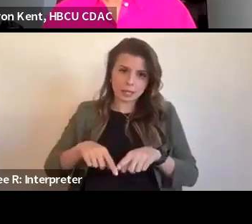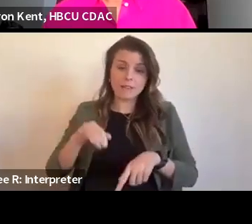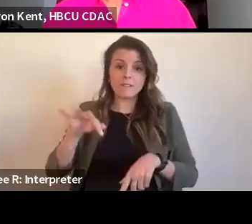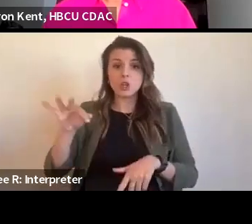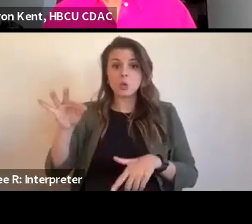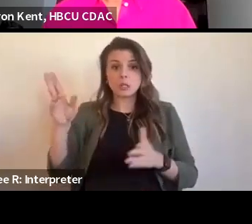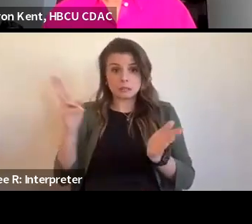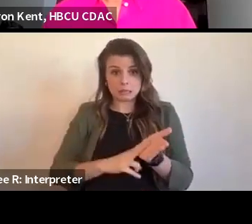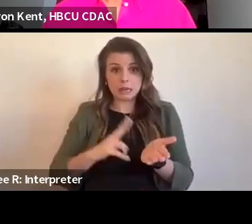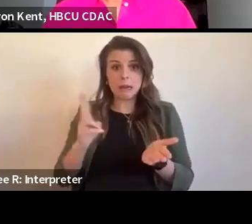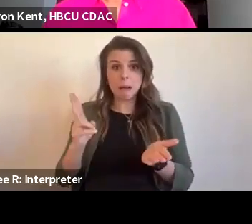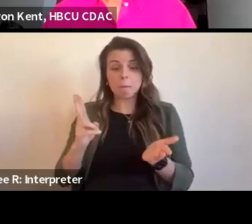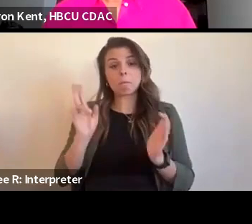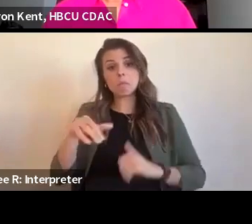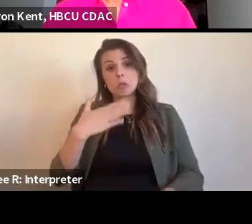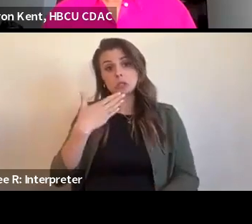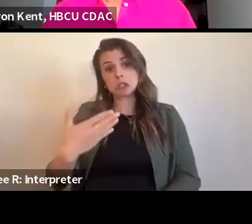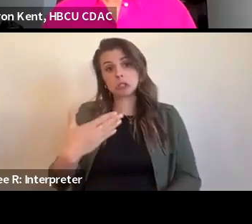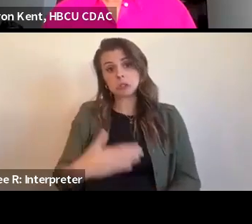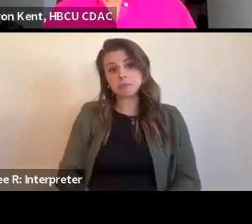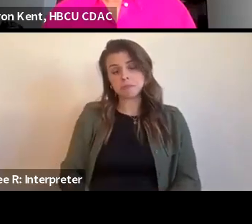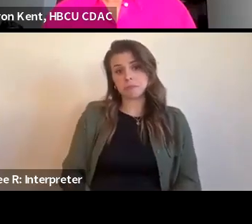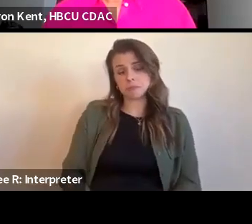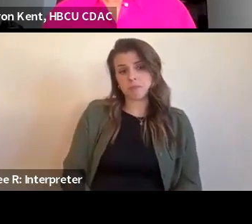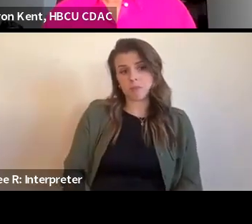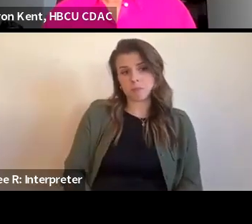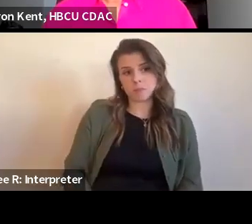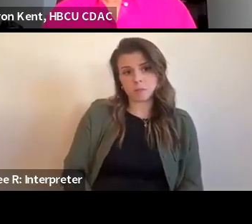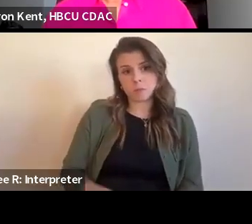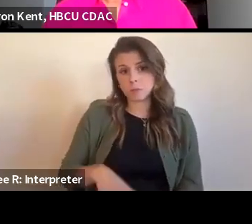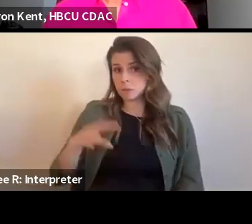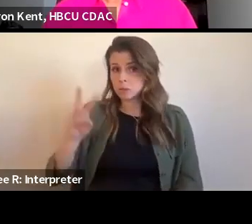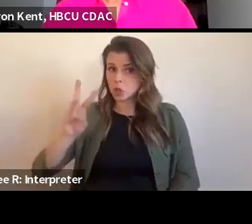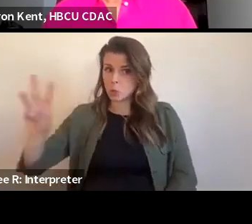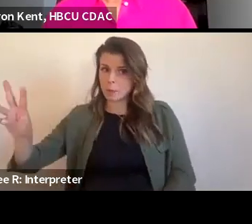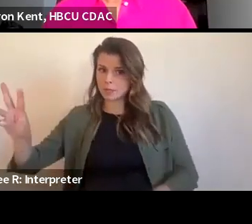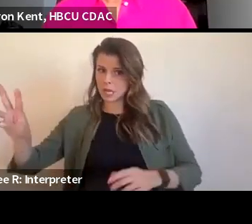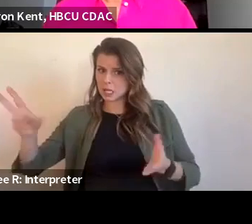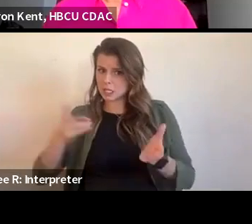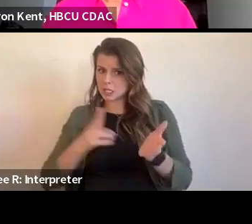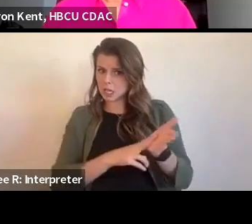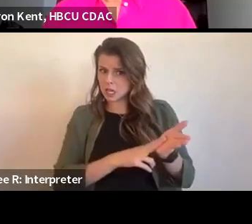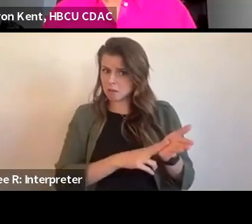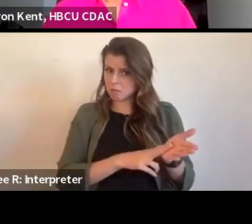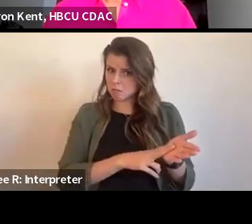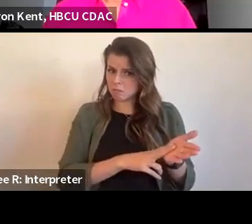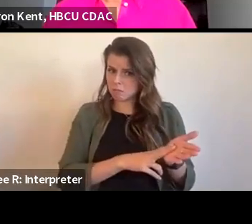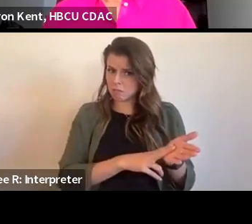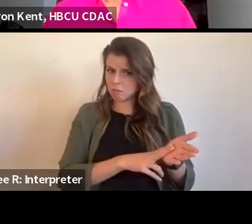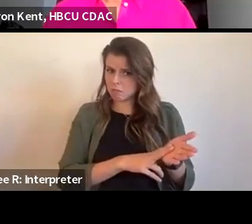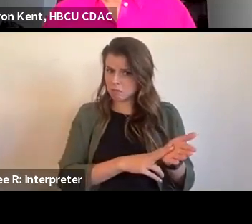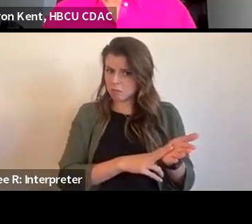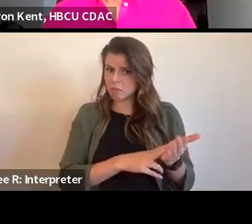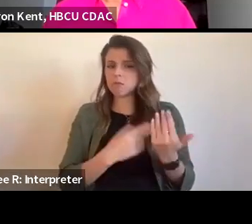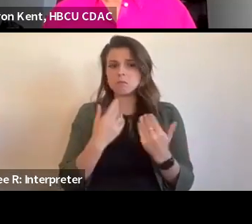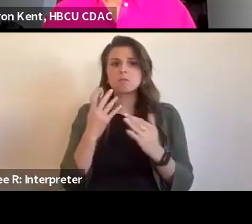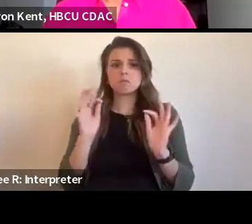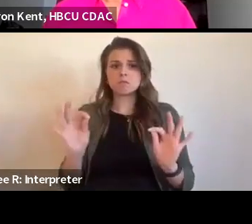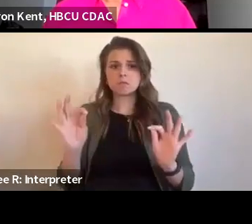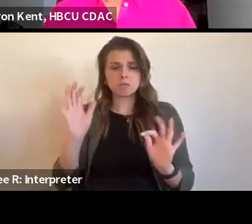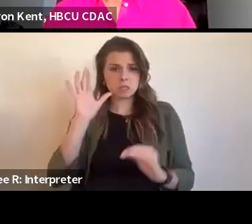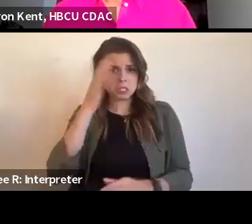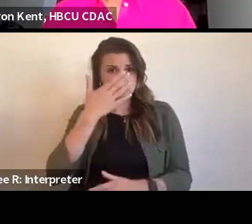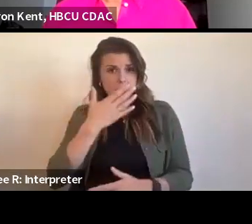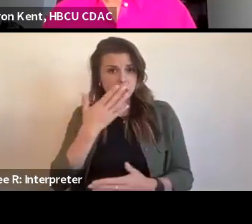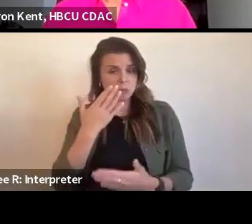that, that would be good as well. Okay. Just go to their website and sign up. That sounds like that would be a very useful thing for folks to